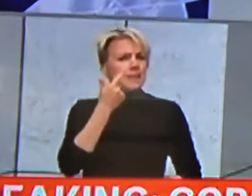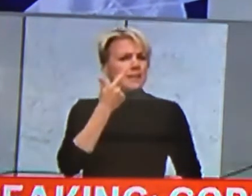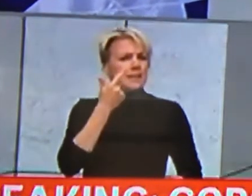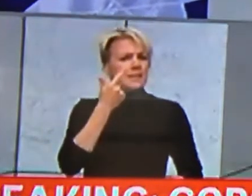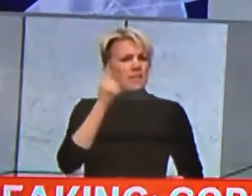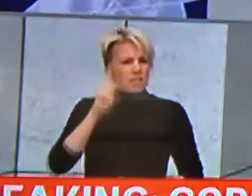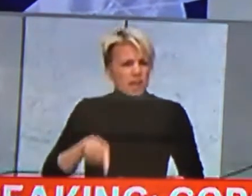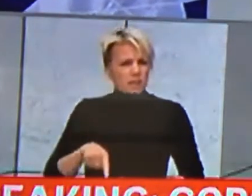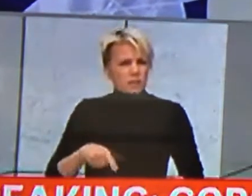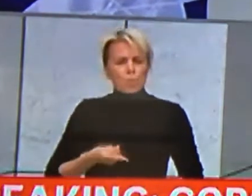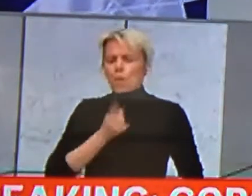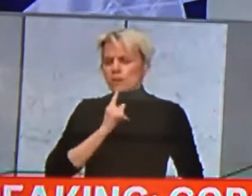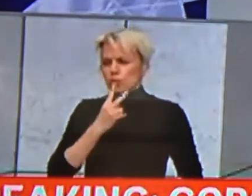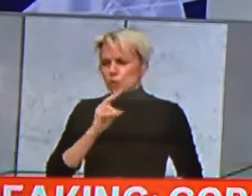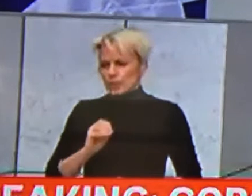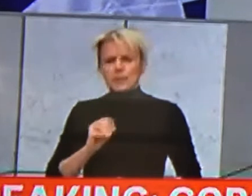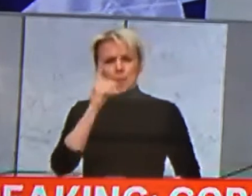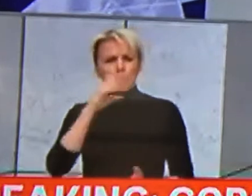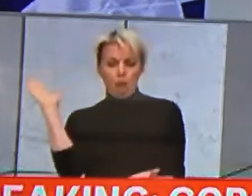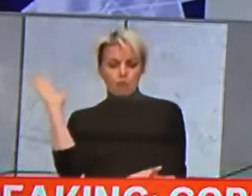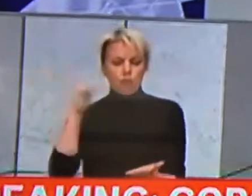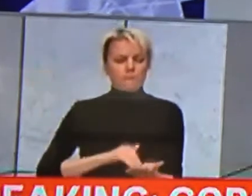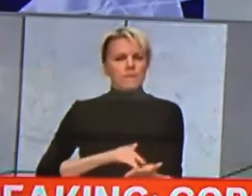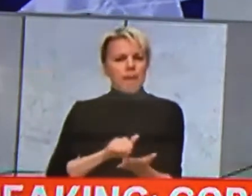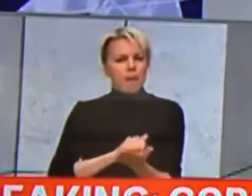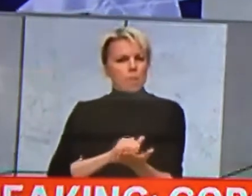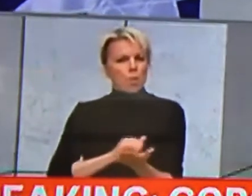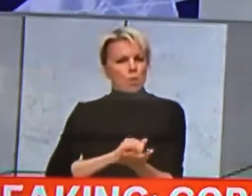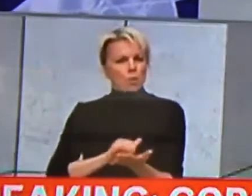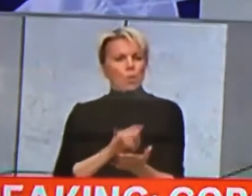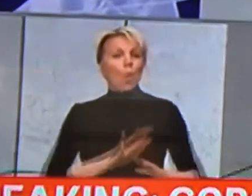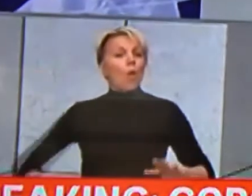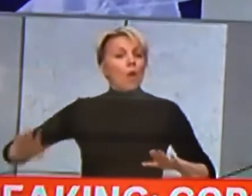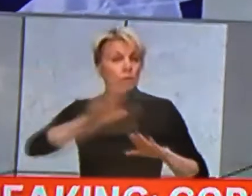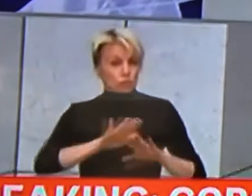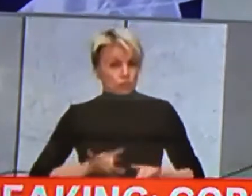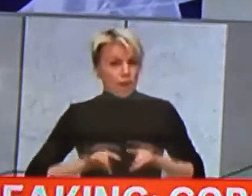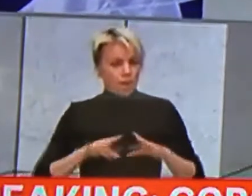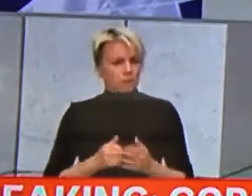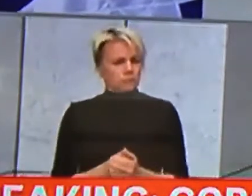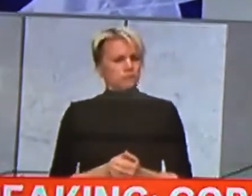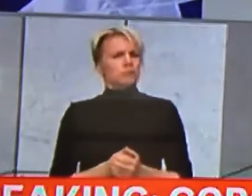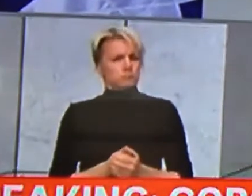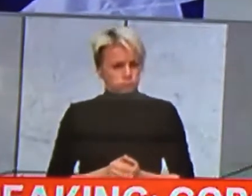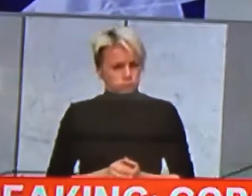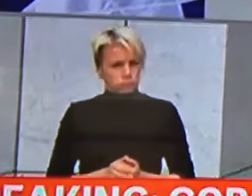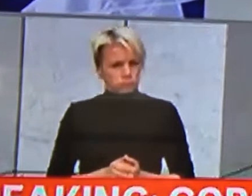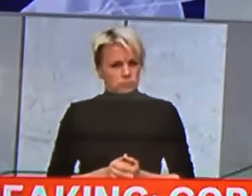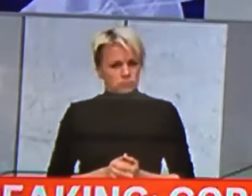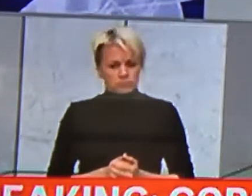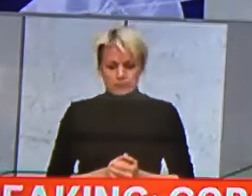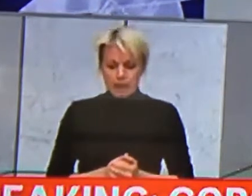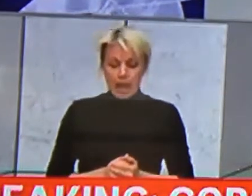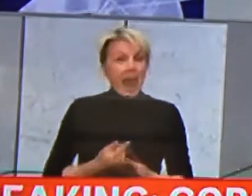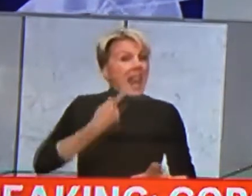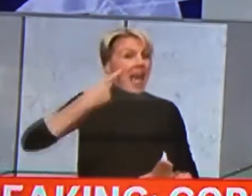7,120 arrivals at our airport around the country. To give you an idea of what that was this same time last year, it